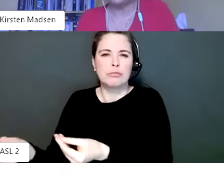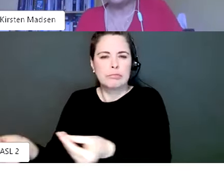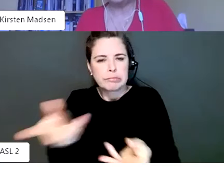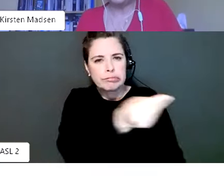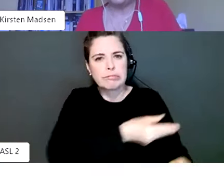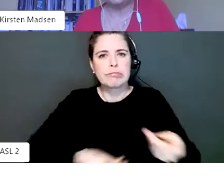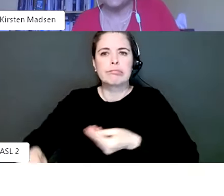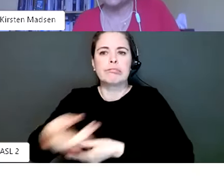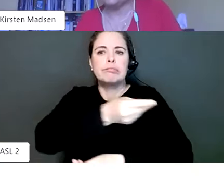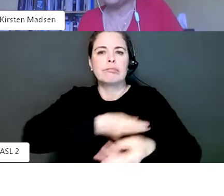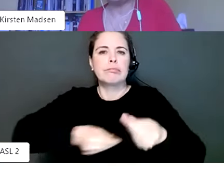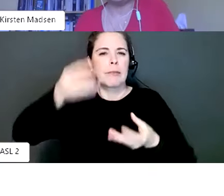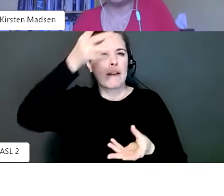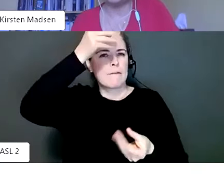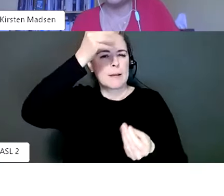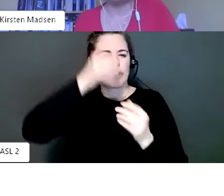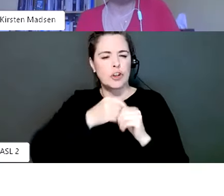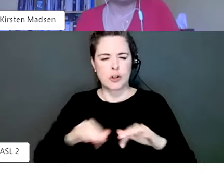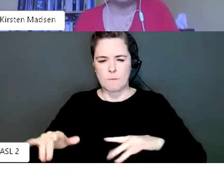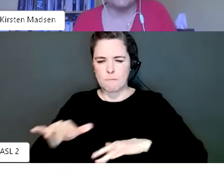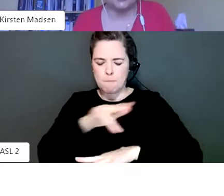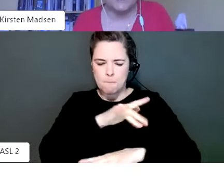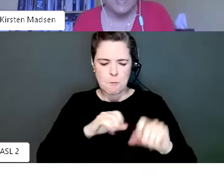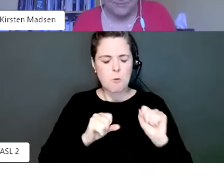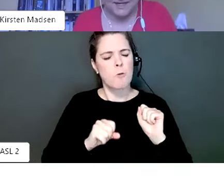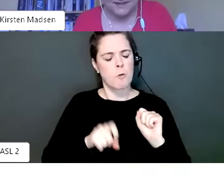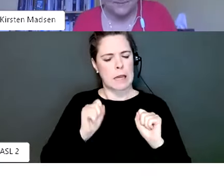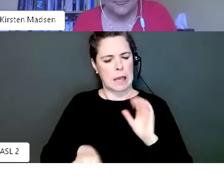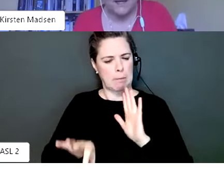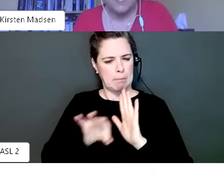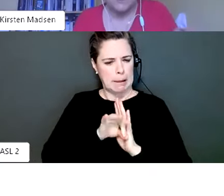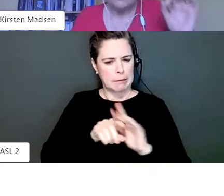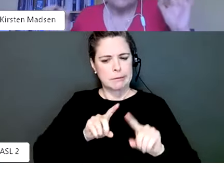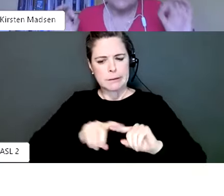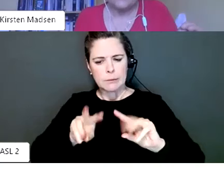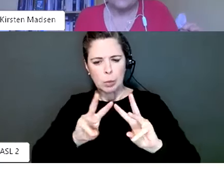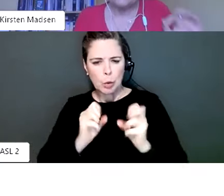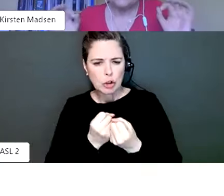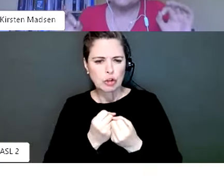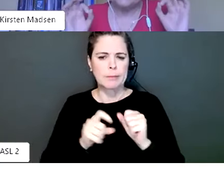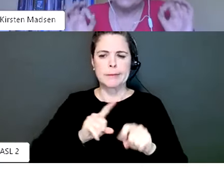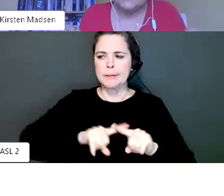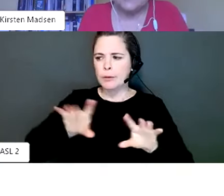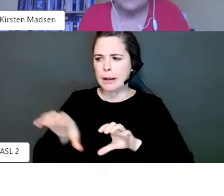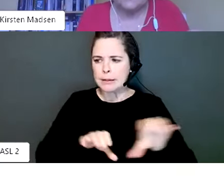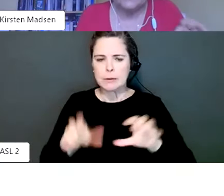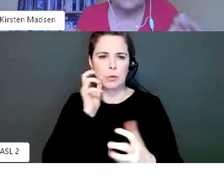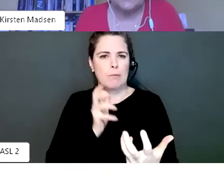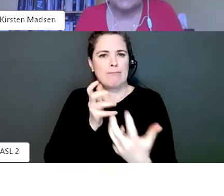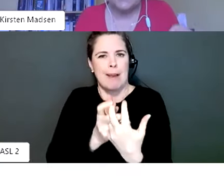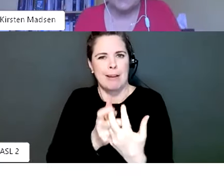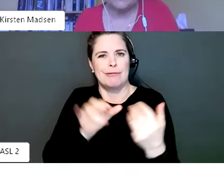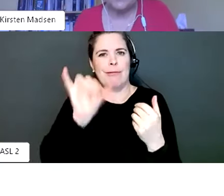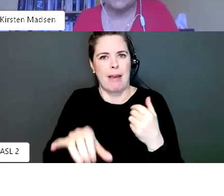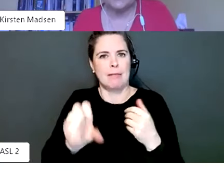that we can tailor activities and workshops to what's actually happening. There needs to be clear,